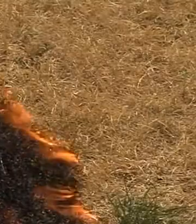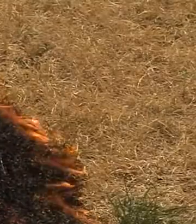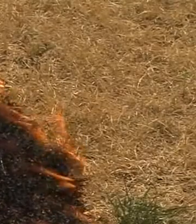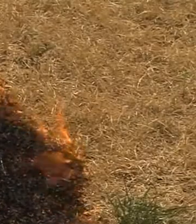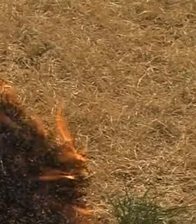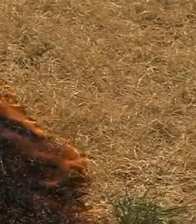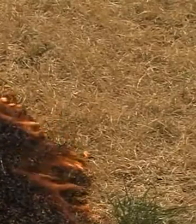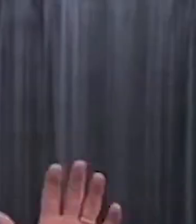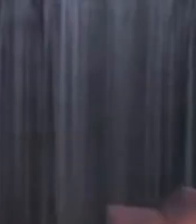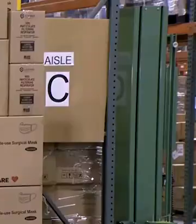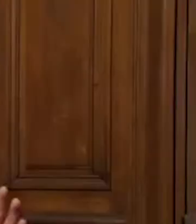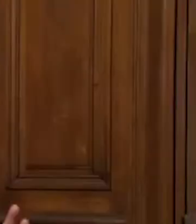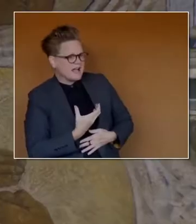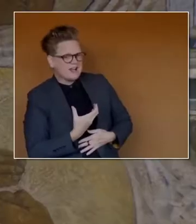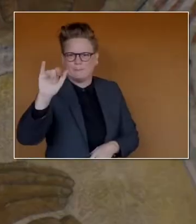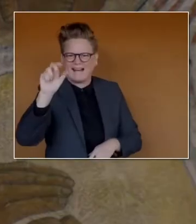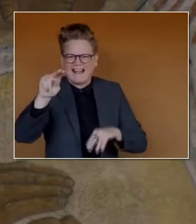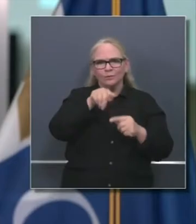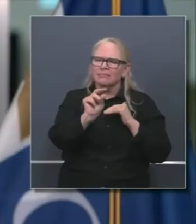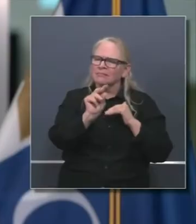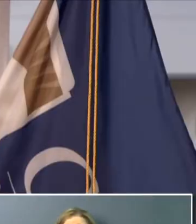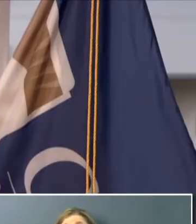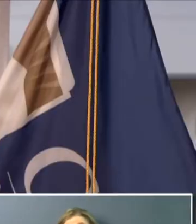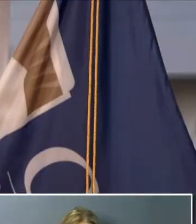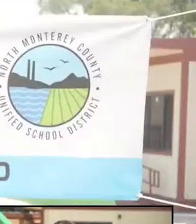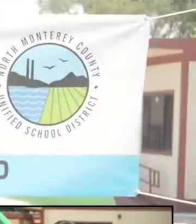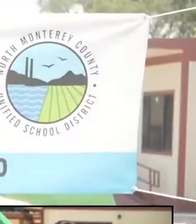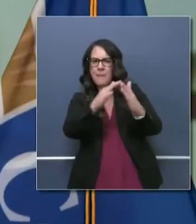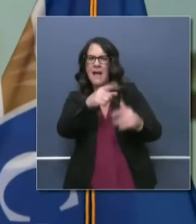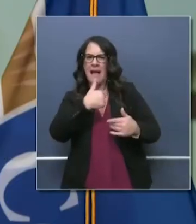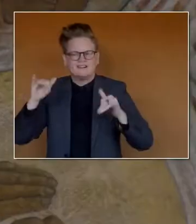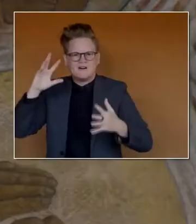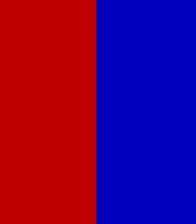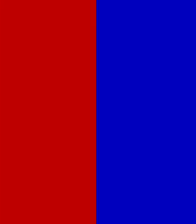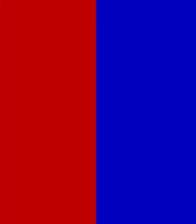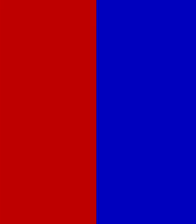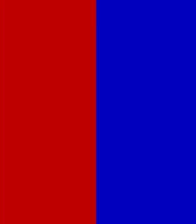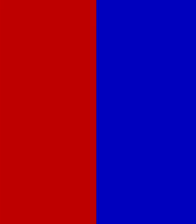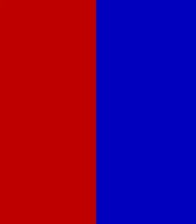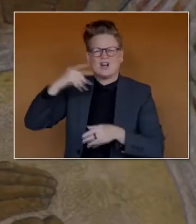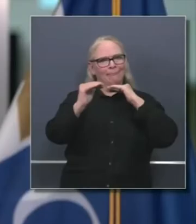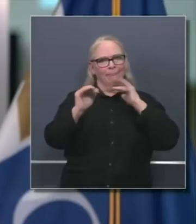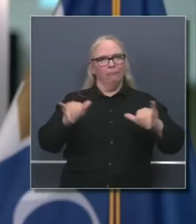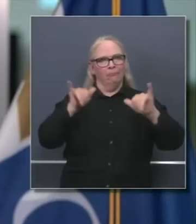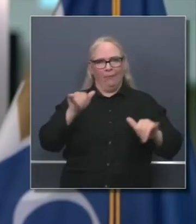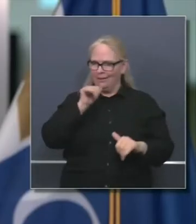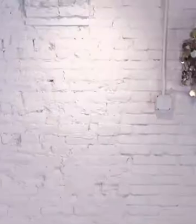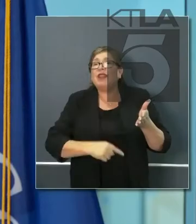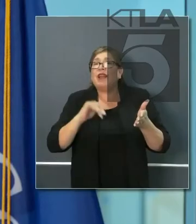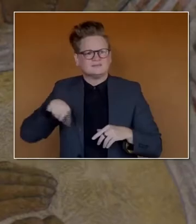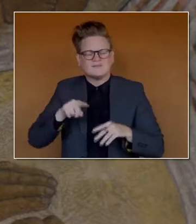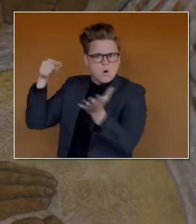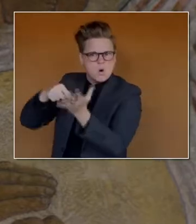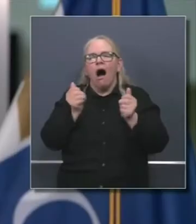that sunshine state where the bomb ass him to be. The state where you never find a dance floor empty. And put for them green,